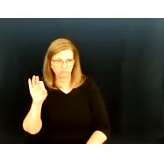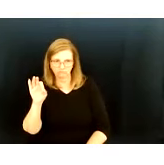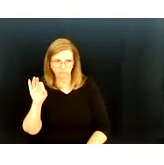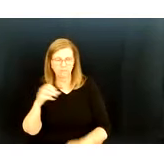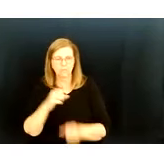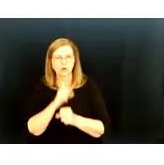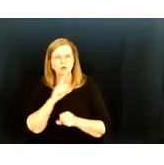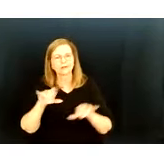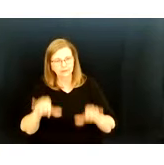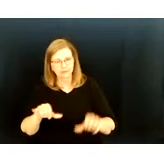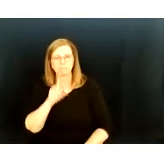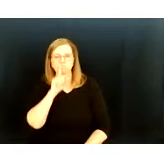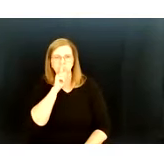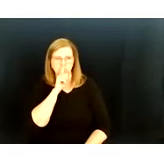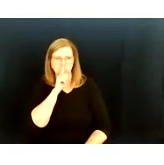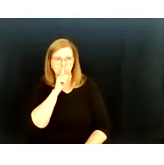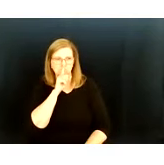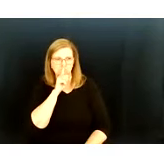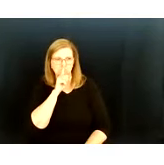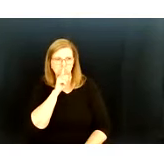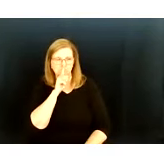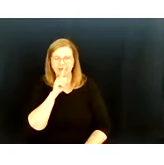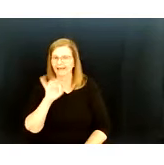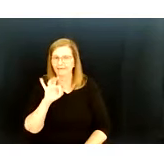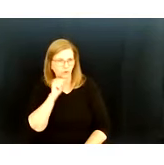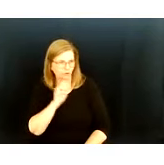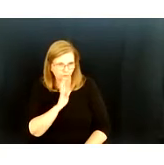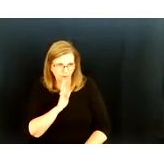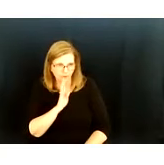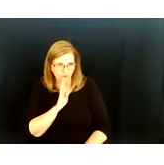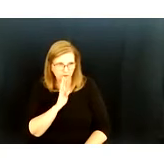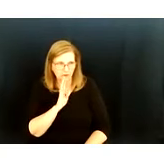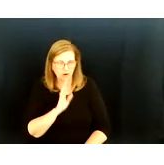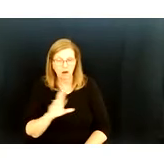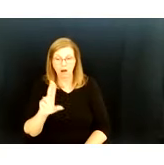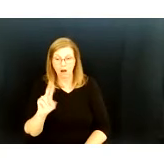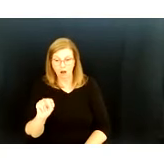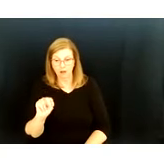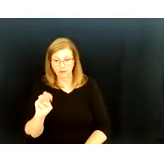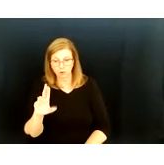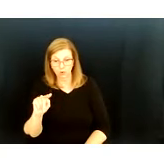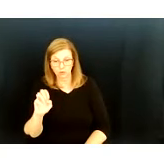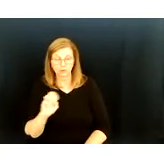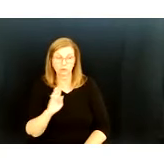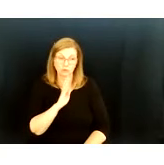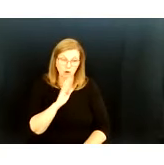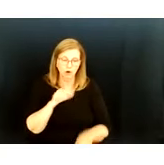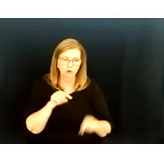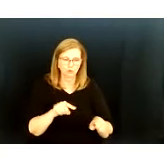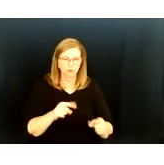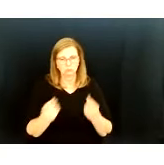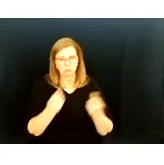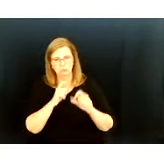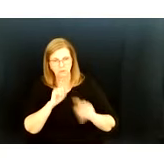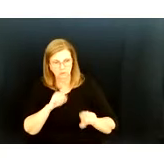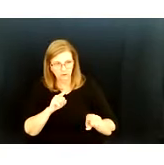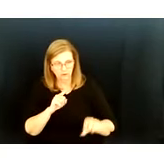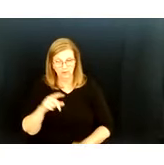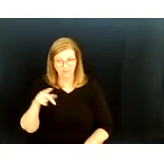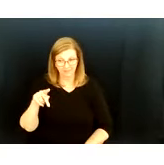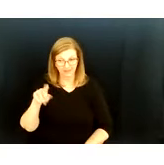stay muted when not speaking. Click unmute to speak during QA. PC users click